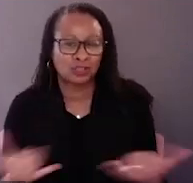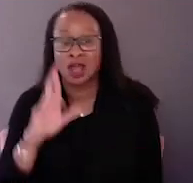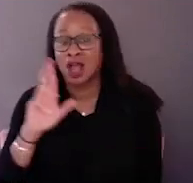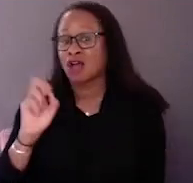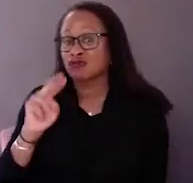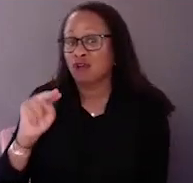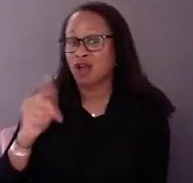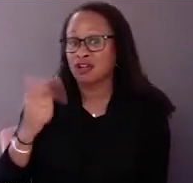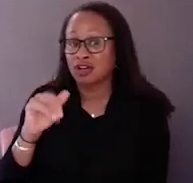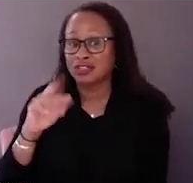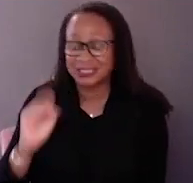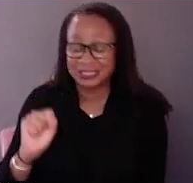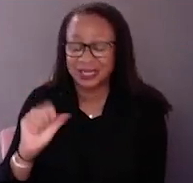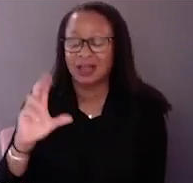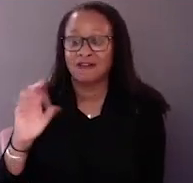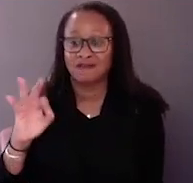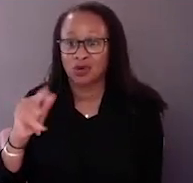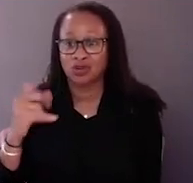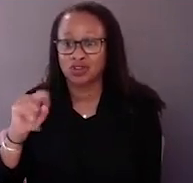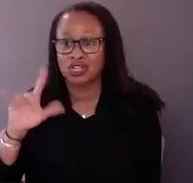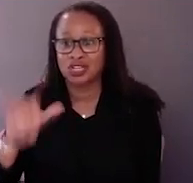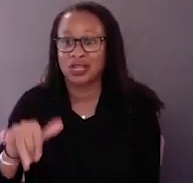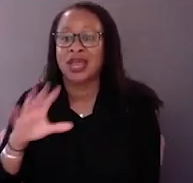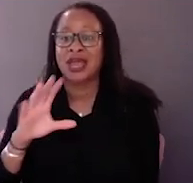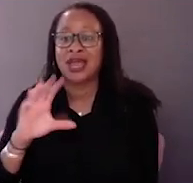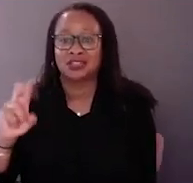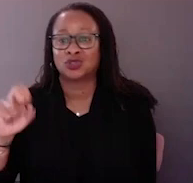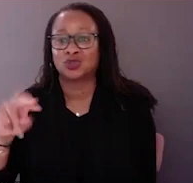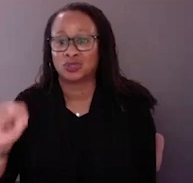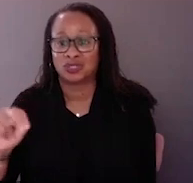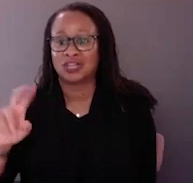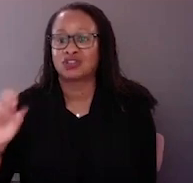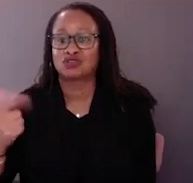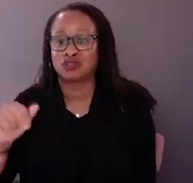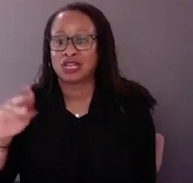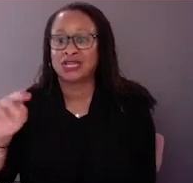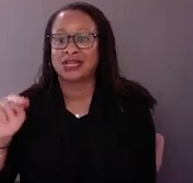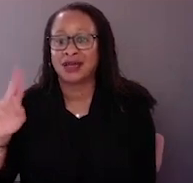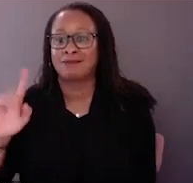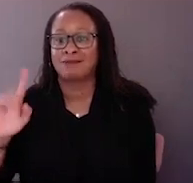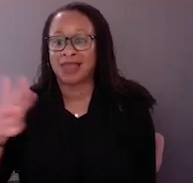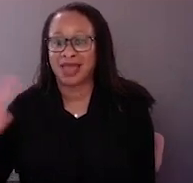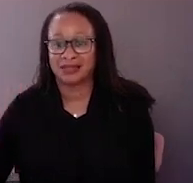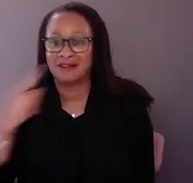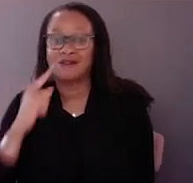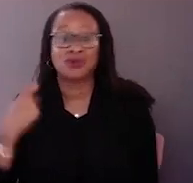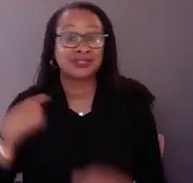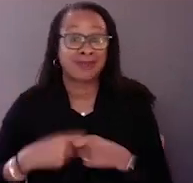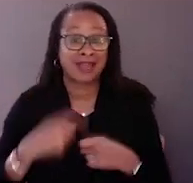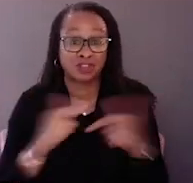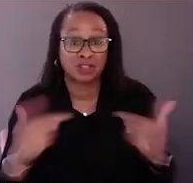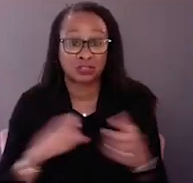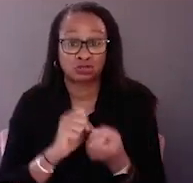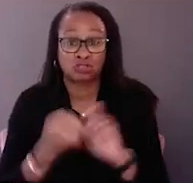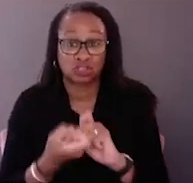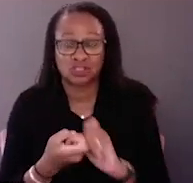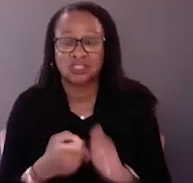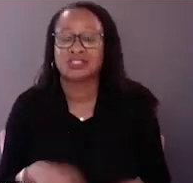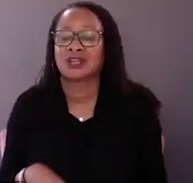Garcia Fogarty and Susan Greenblatt from Tilda for the Spanish language translation, and